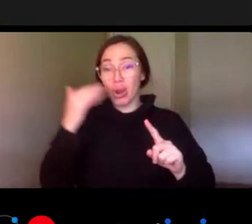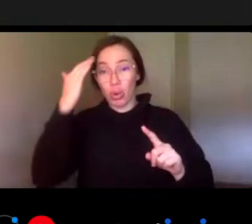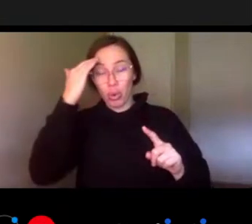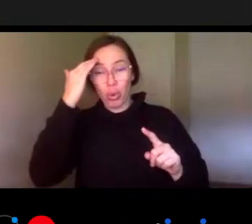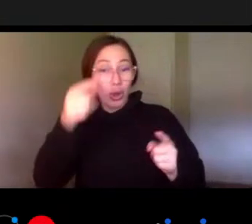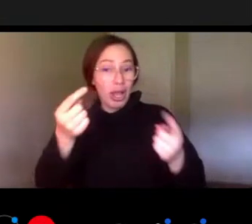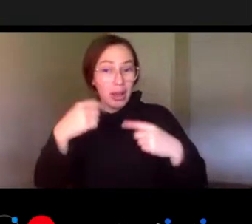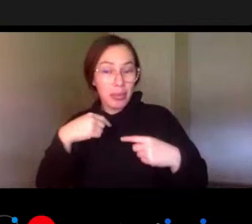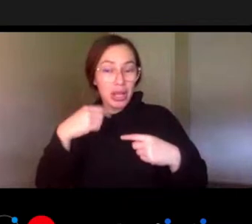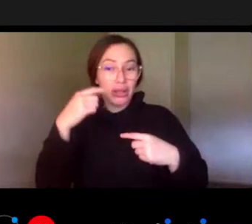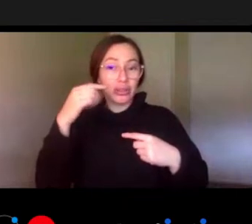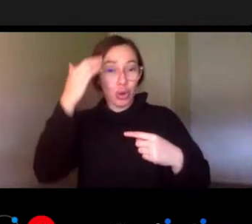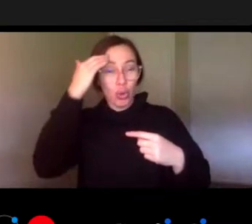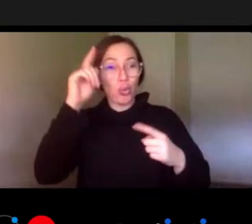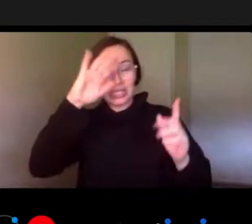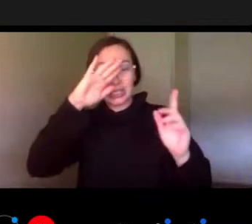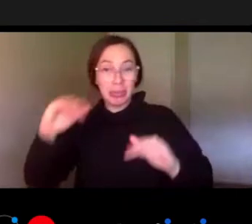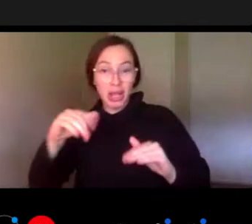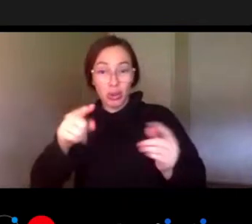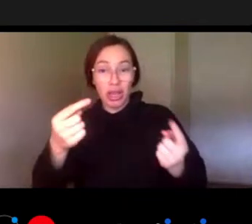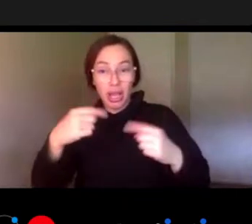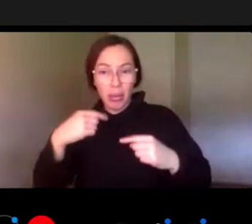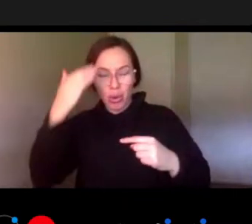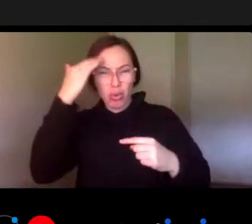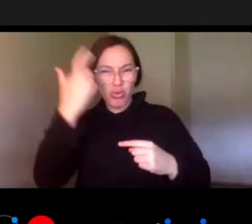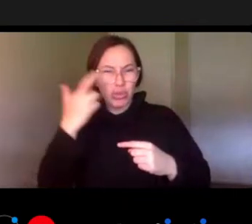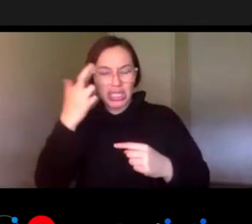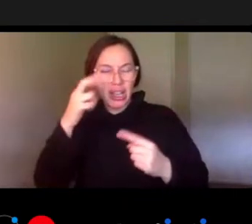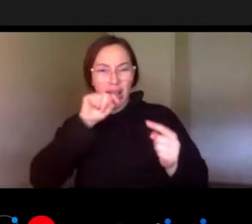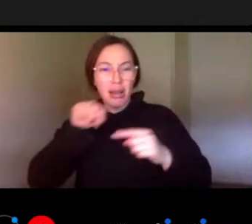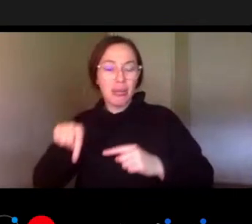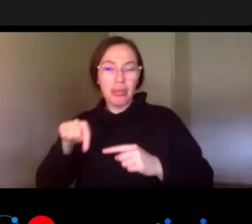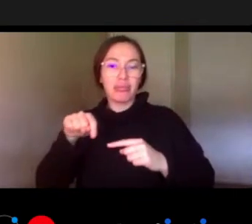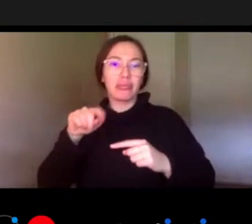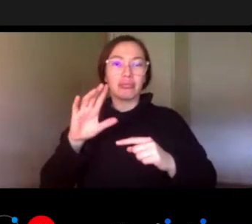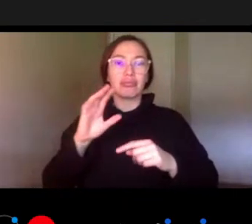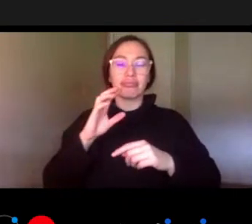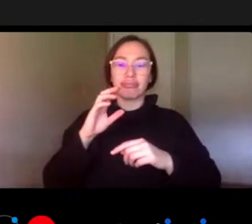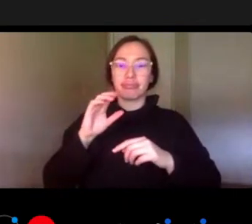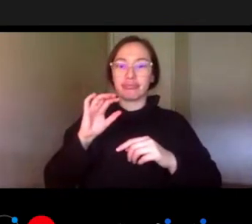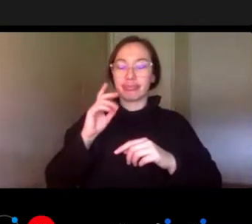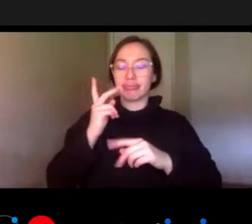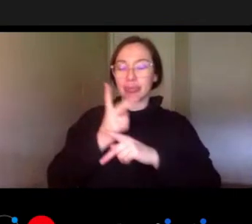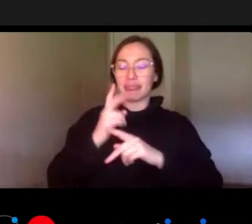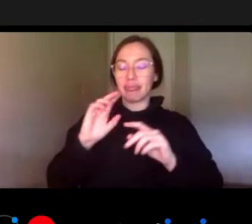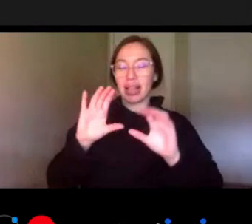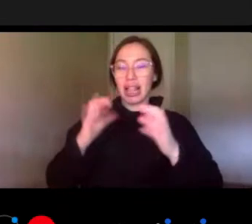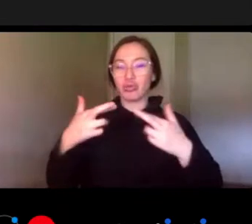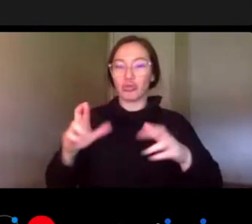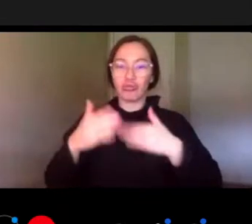your purpose really helps maintain the sanctity of those classrooms.